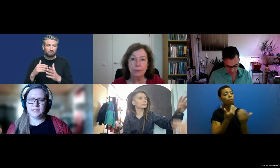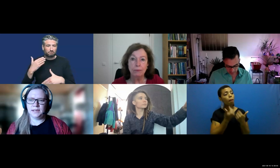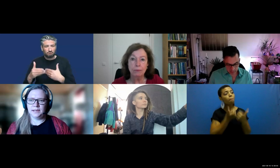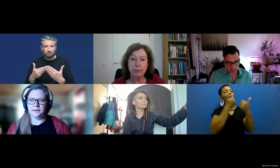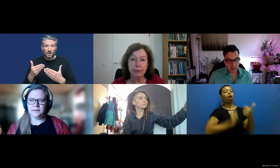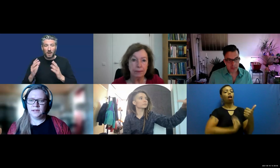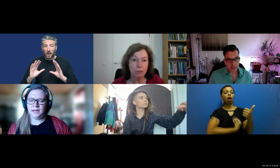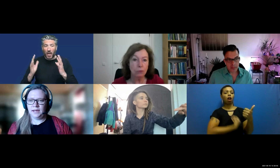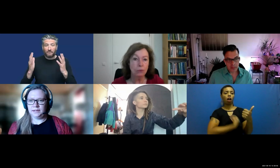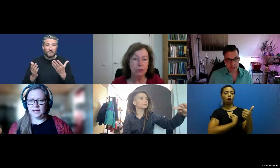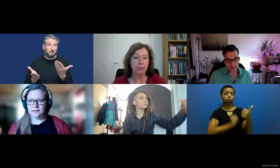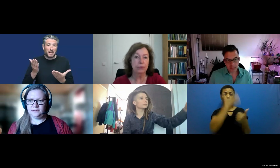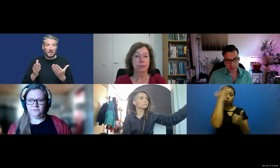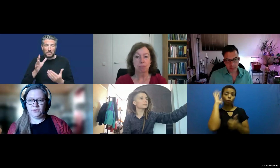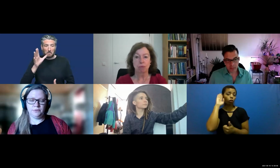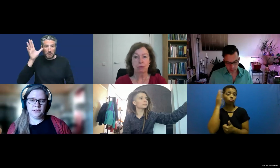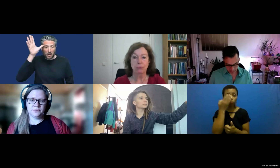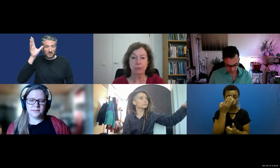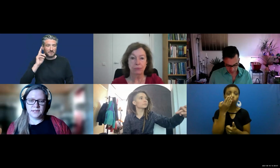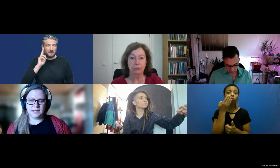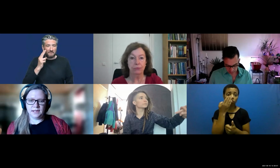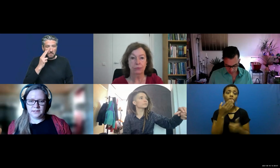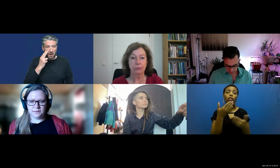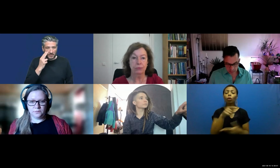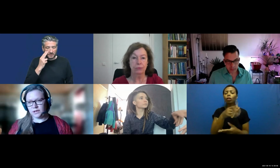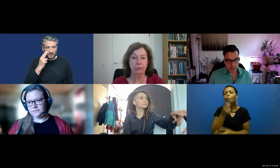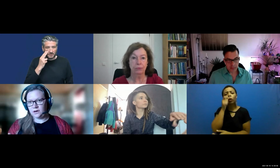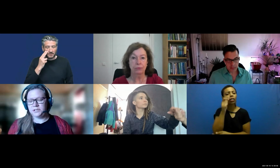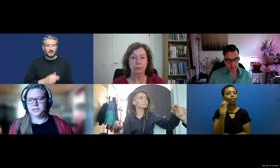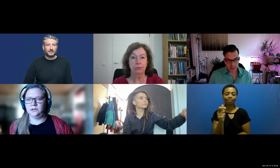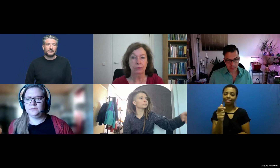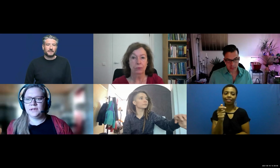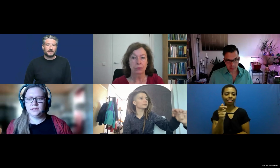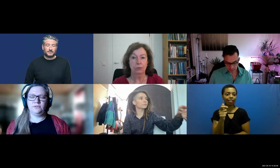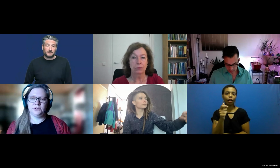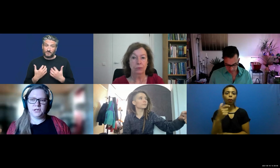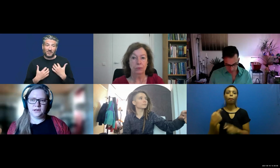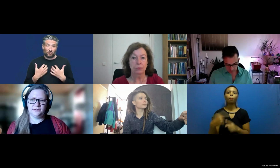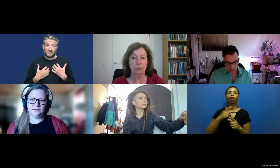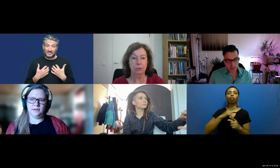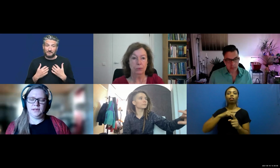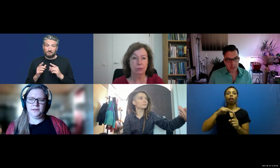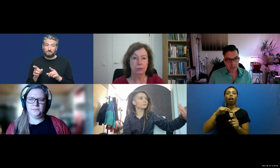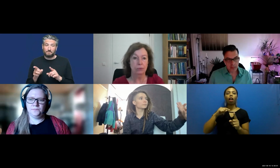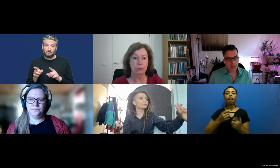deafblindness. And that is very interesting. And one of the articles in the